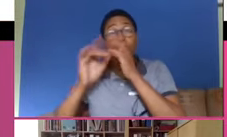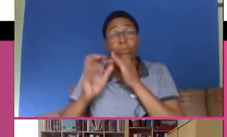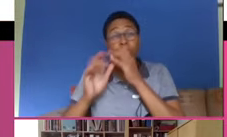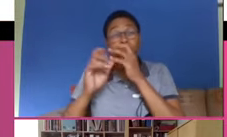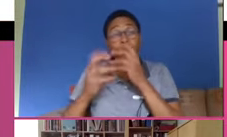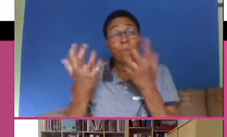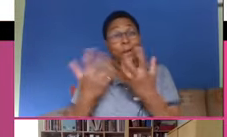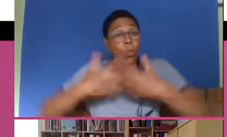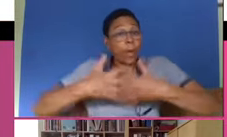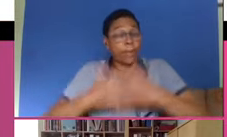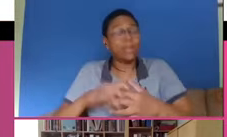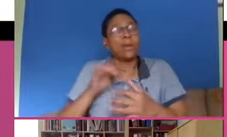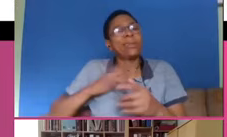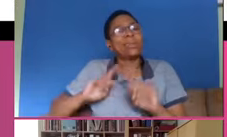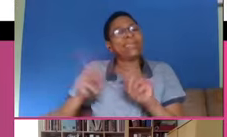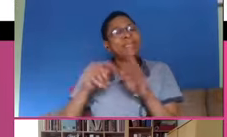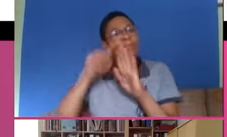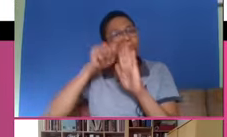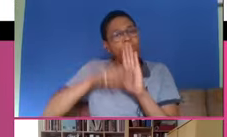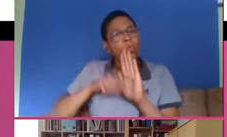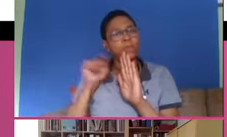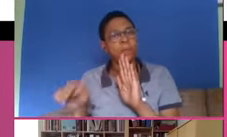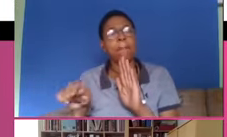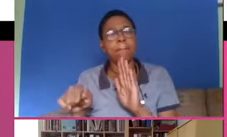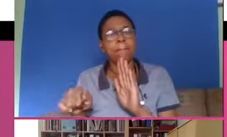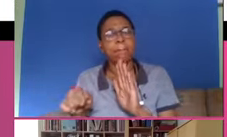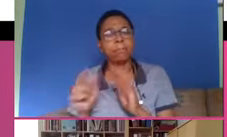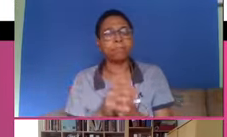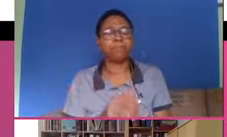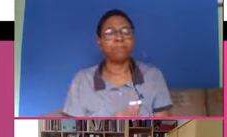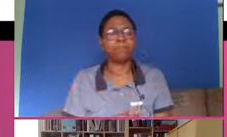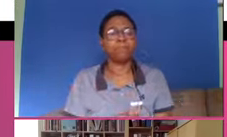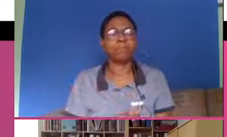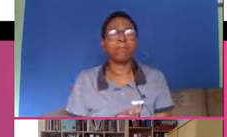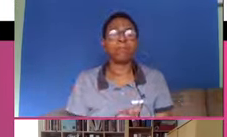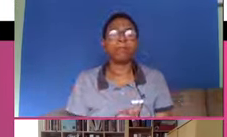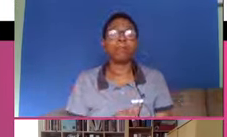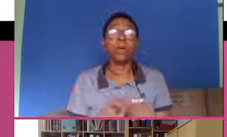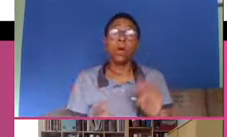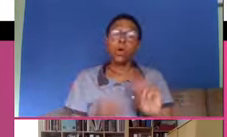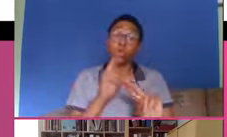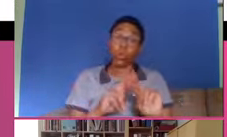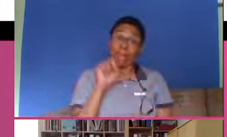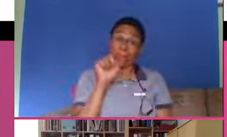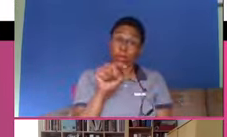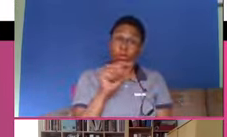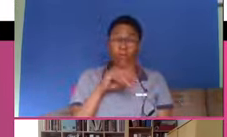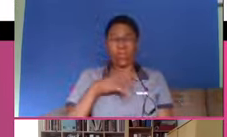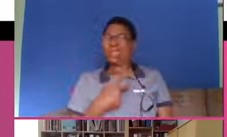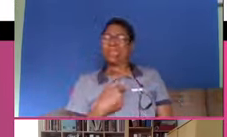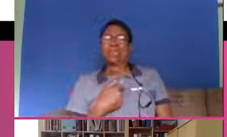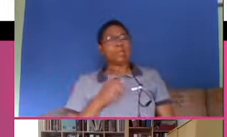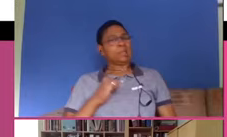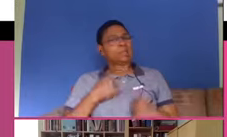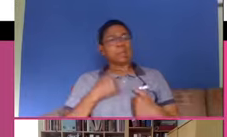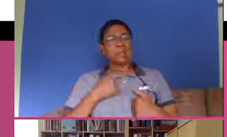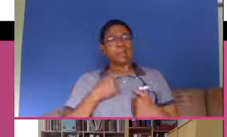Where the social distancing guidelines cannot be followed in full in relation to a particular activity,